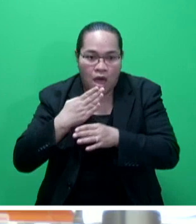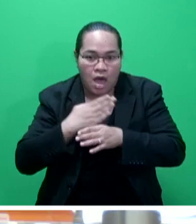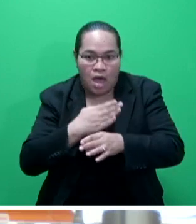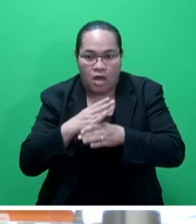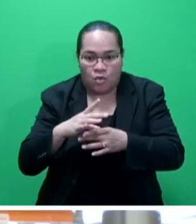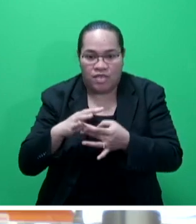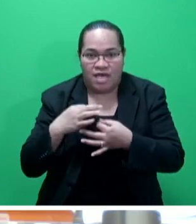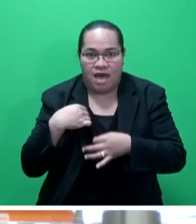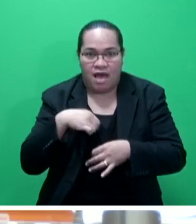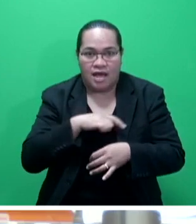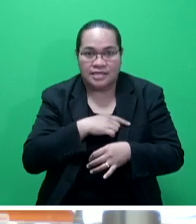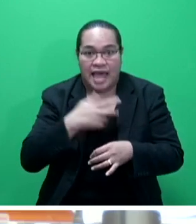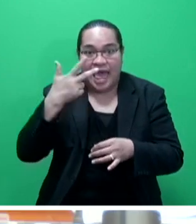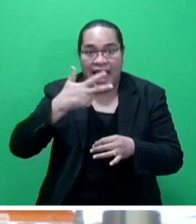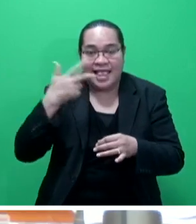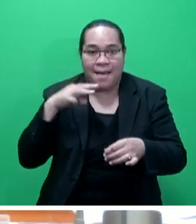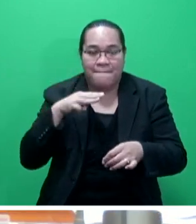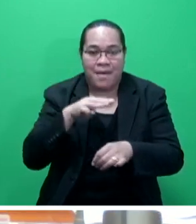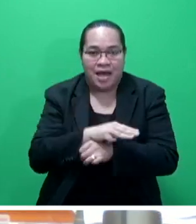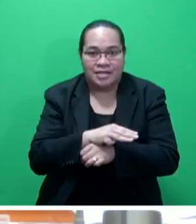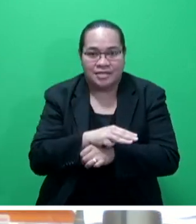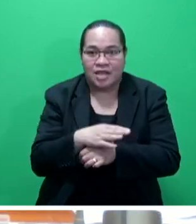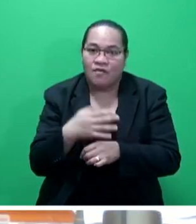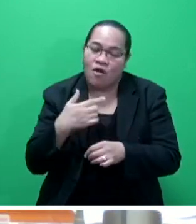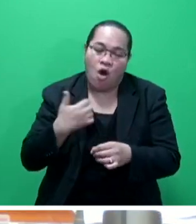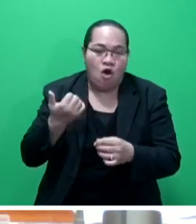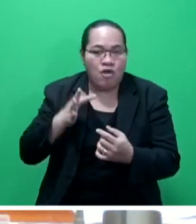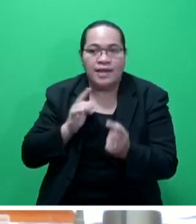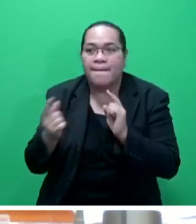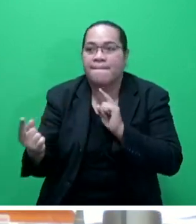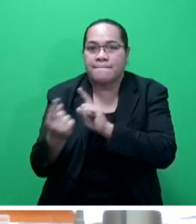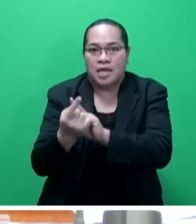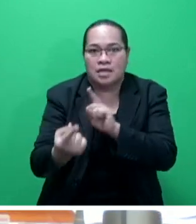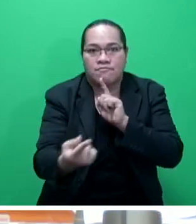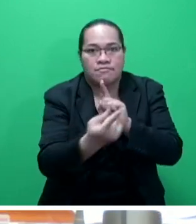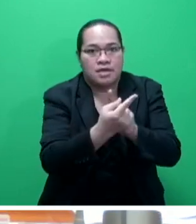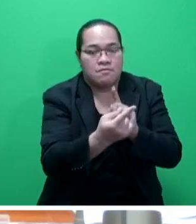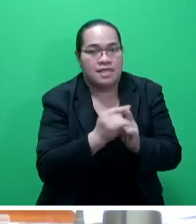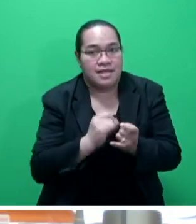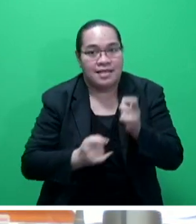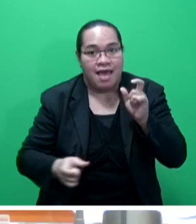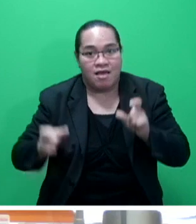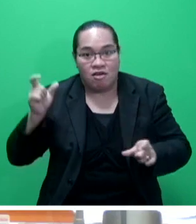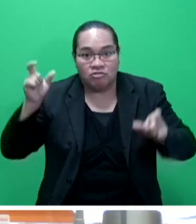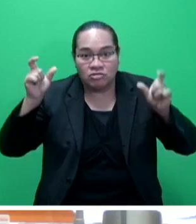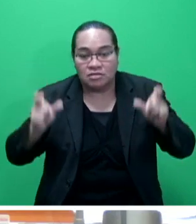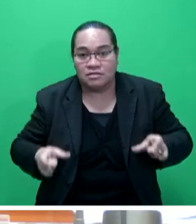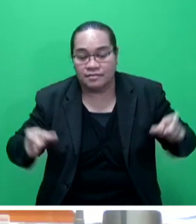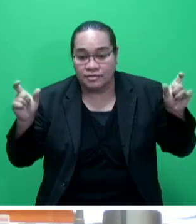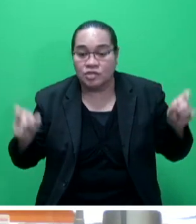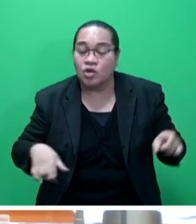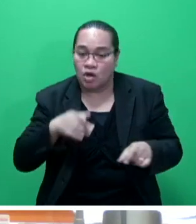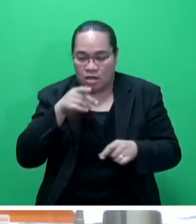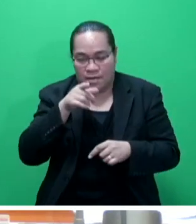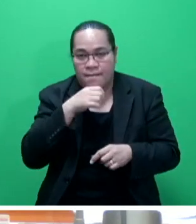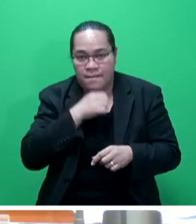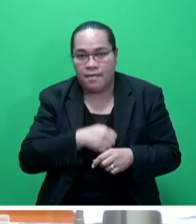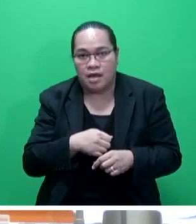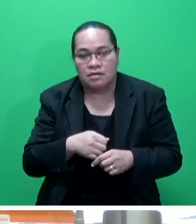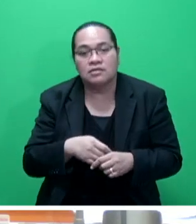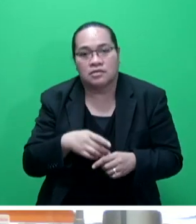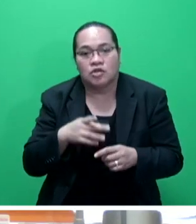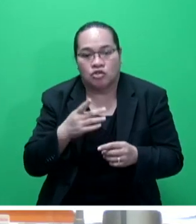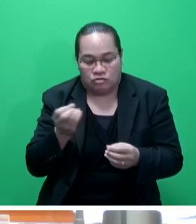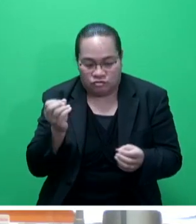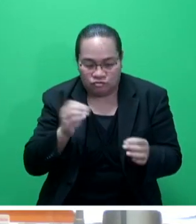past 18 months, has met all the key agencies in Fiji. And he had a key hand in respect of the contribution towards the